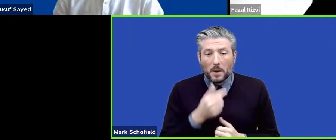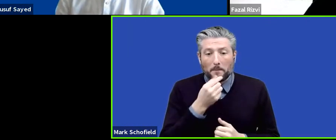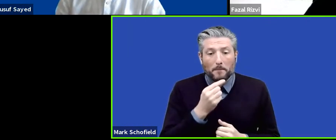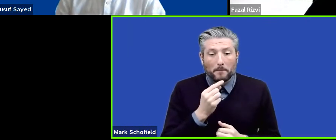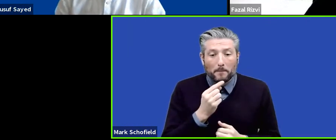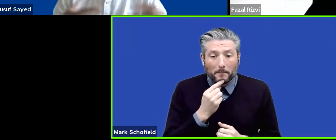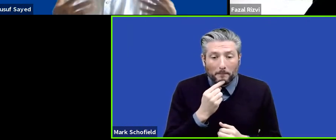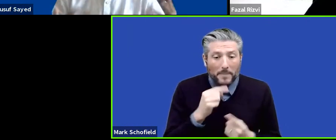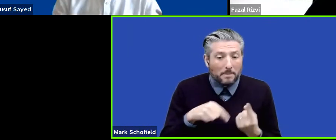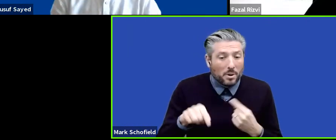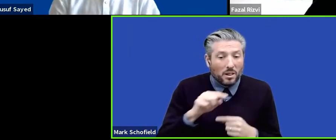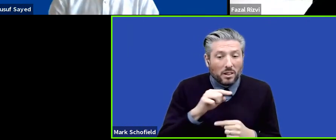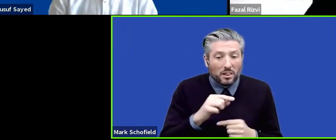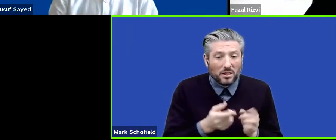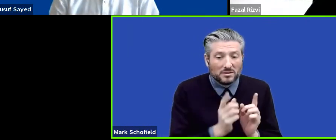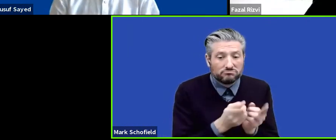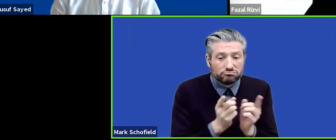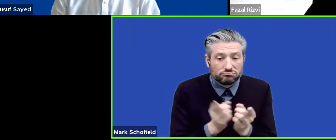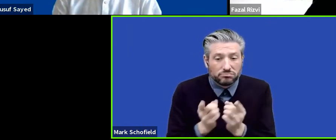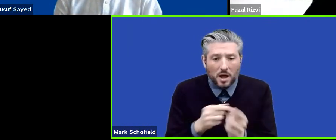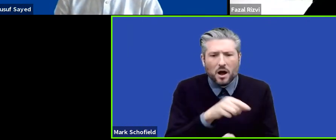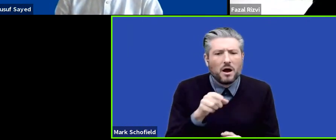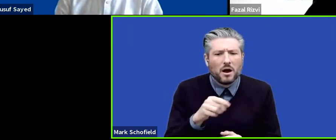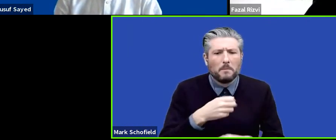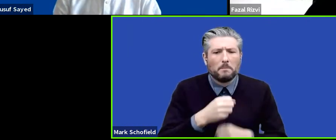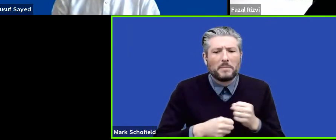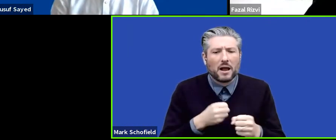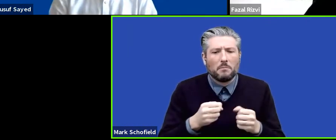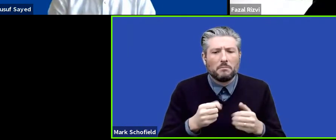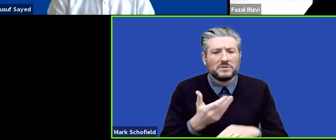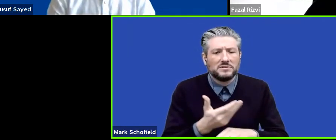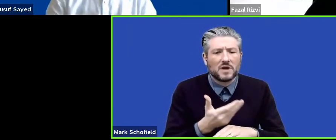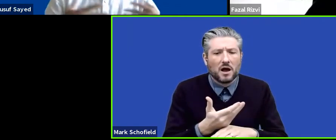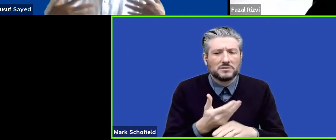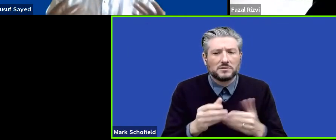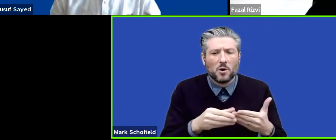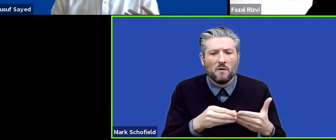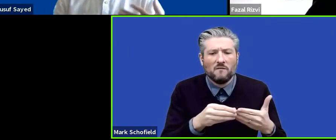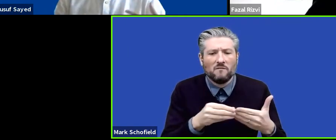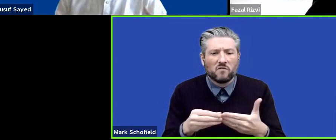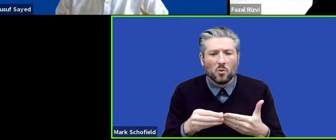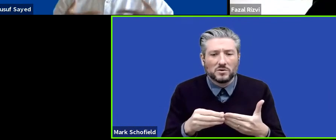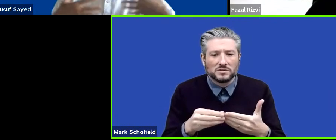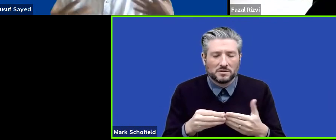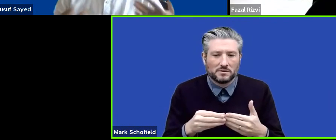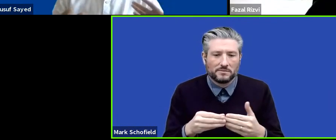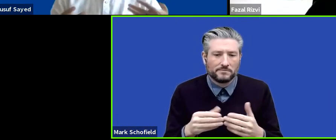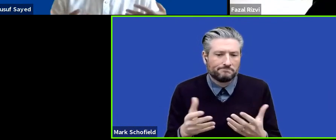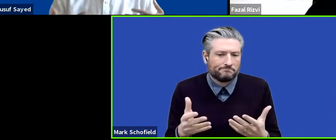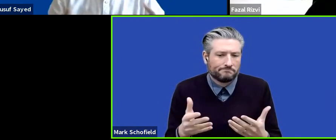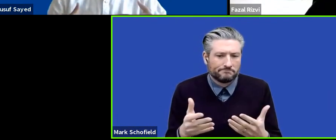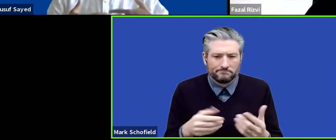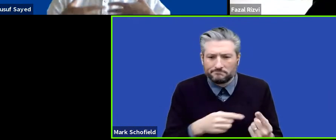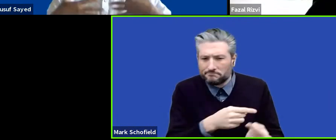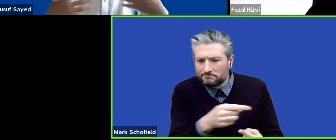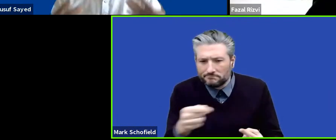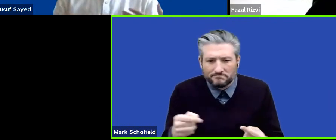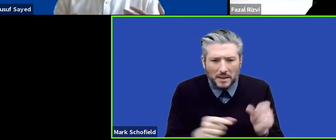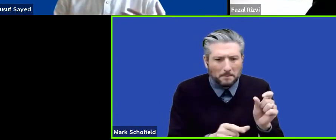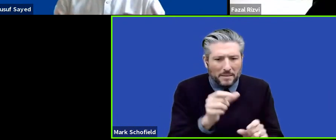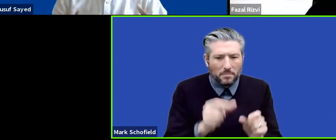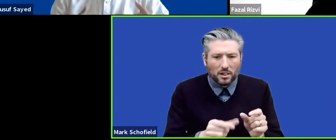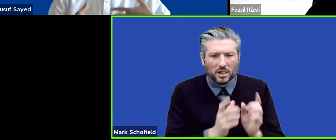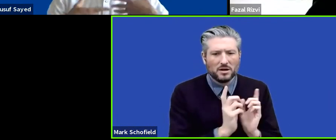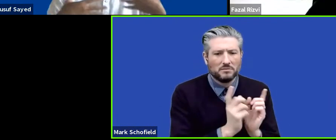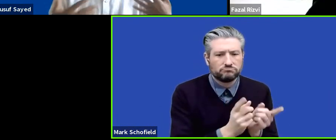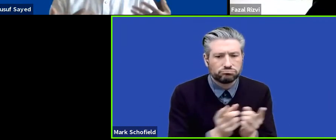advisory task force and coronavirus command councils begin to make policies and